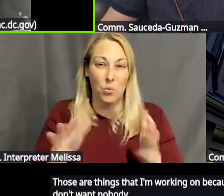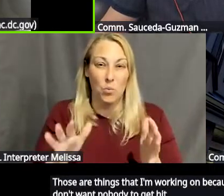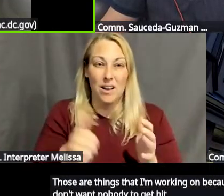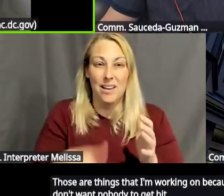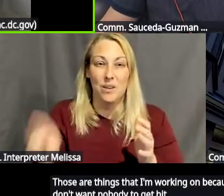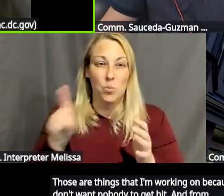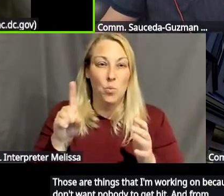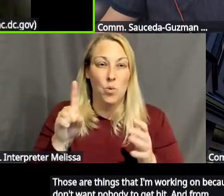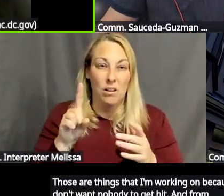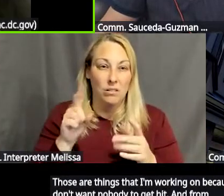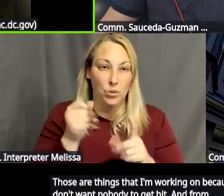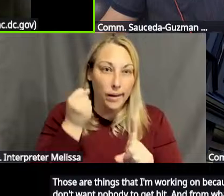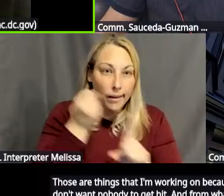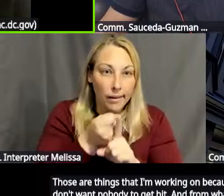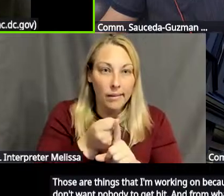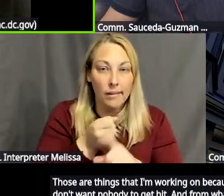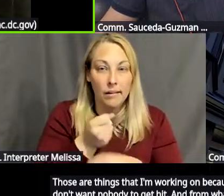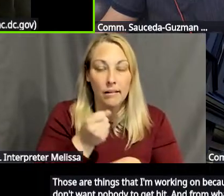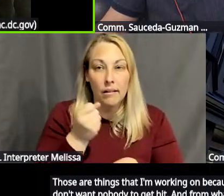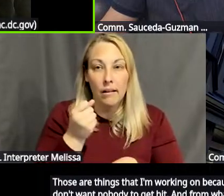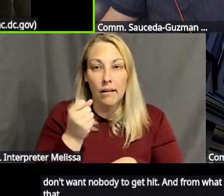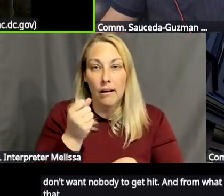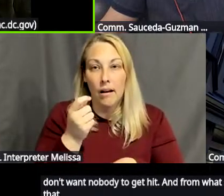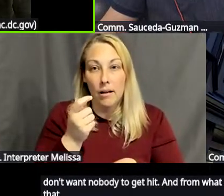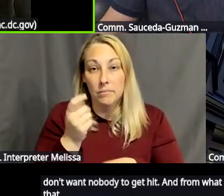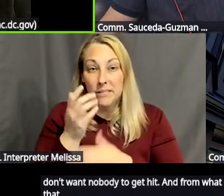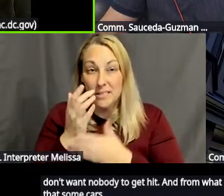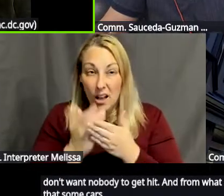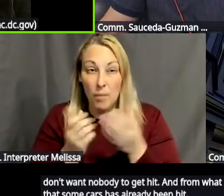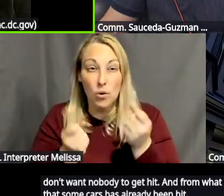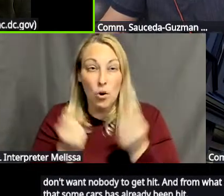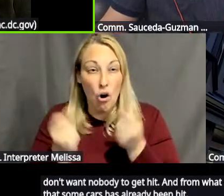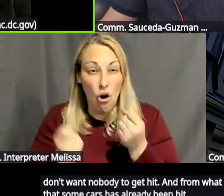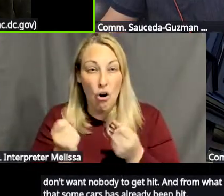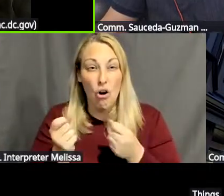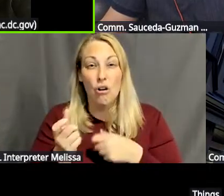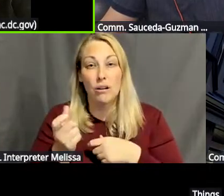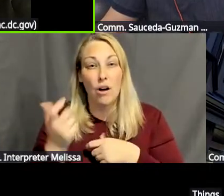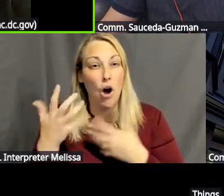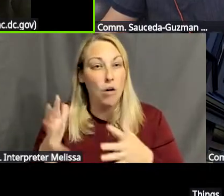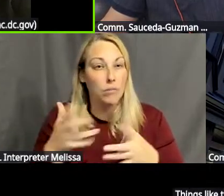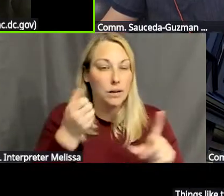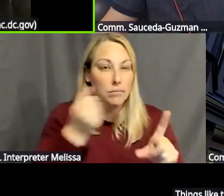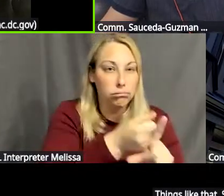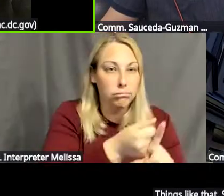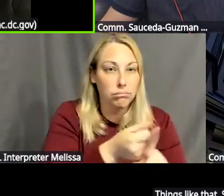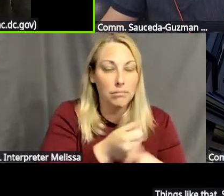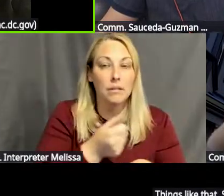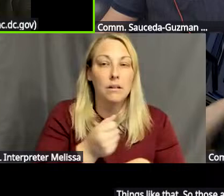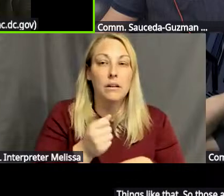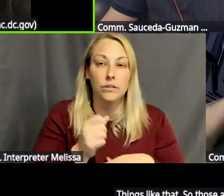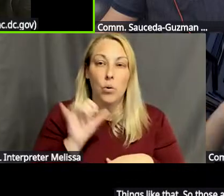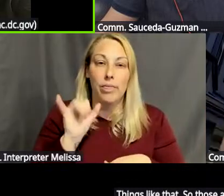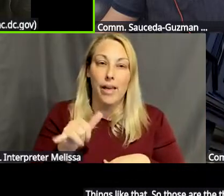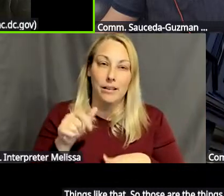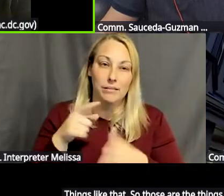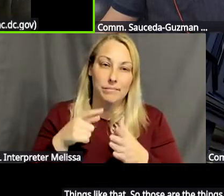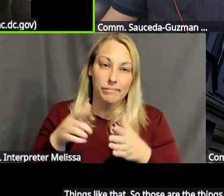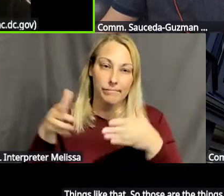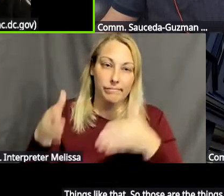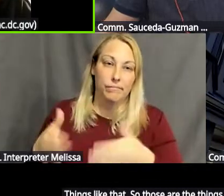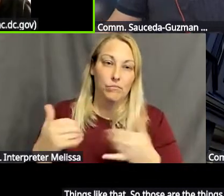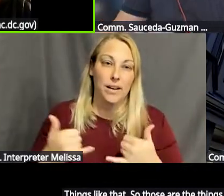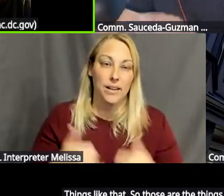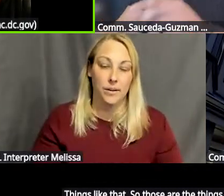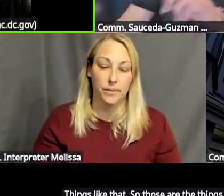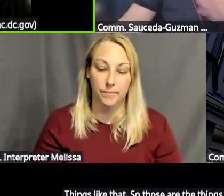the residents have told me that some cars has already been hit, things like that. So those are the things that I'm working on right now.